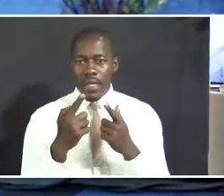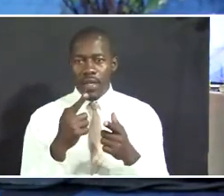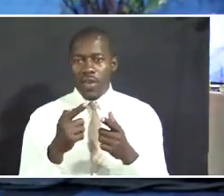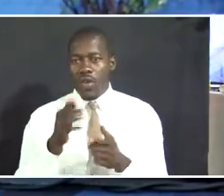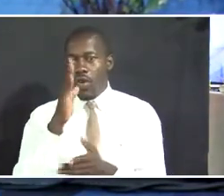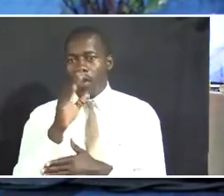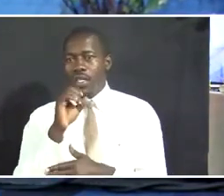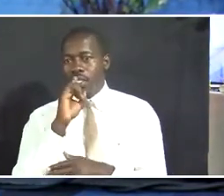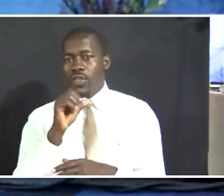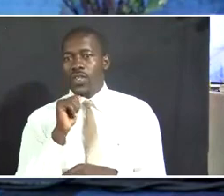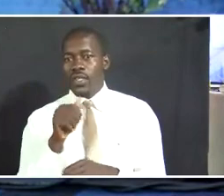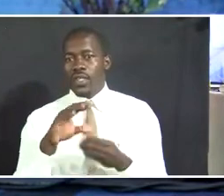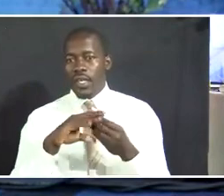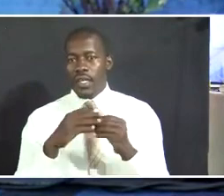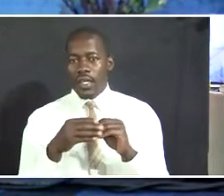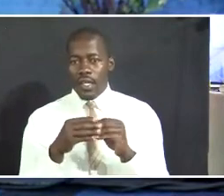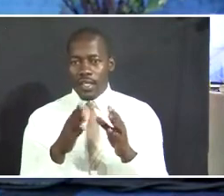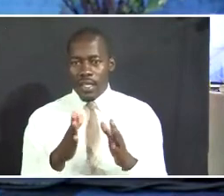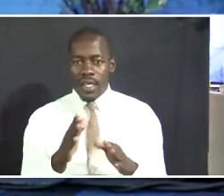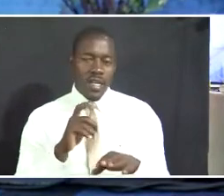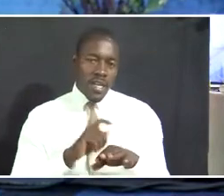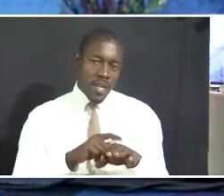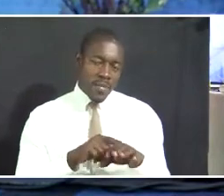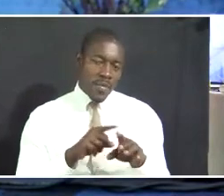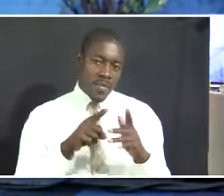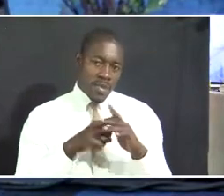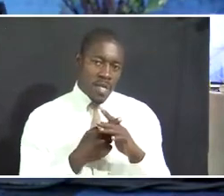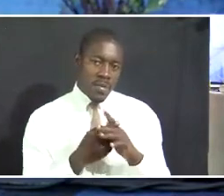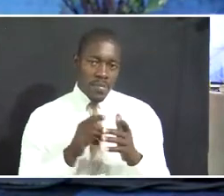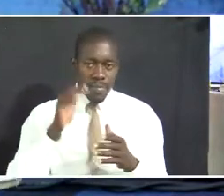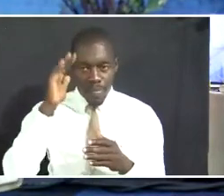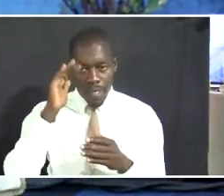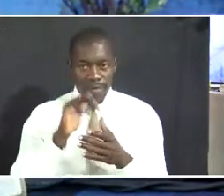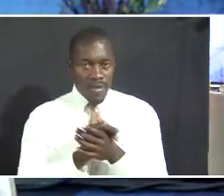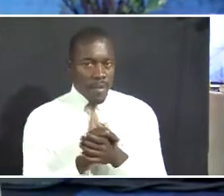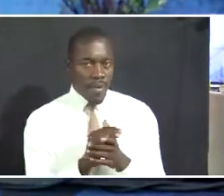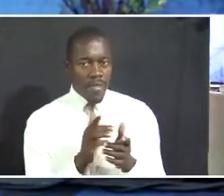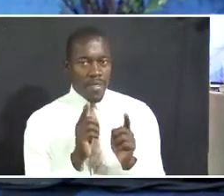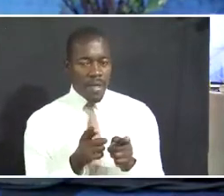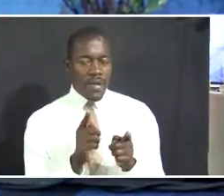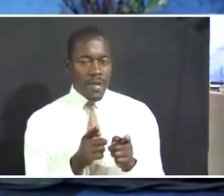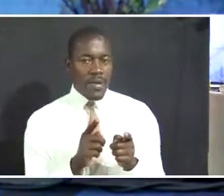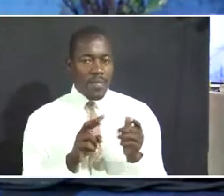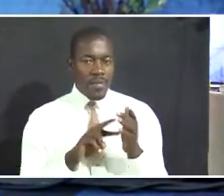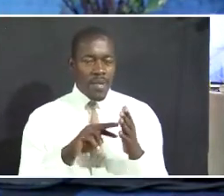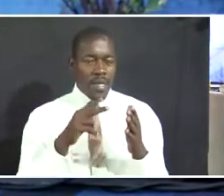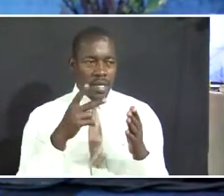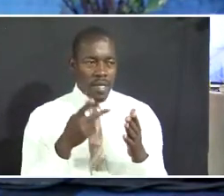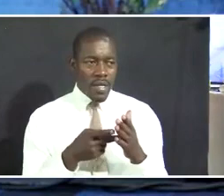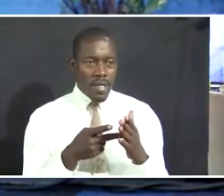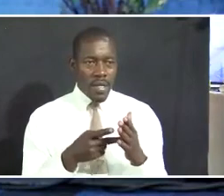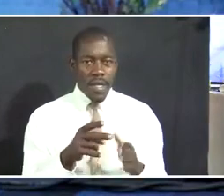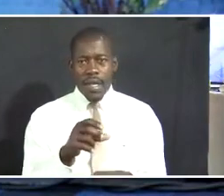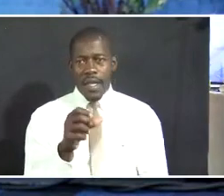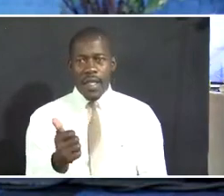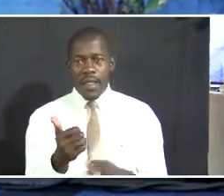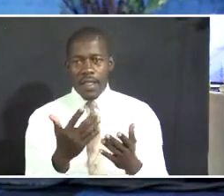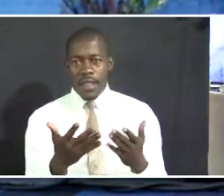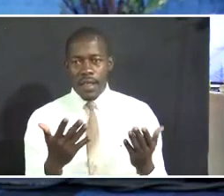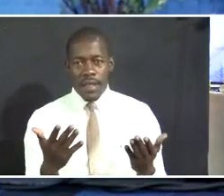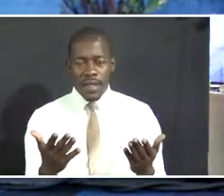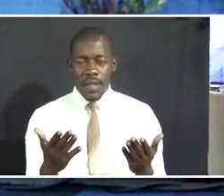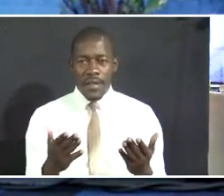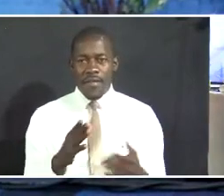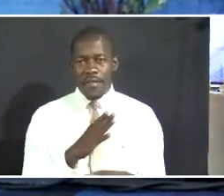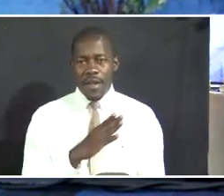Now, once you begin to believe in that, you're opening a Pandora's box for anything to be relative. So if